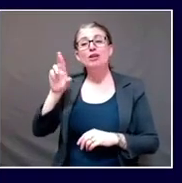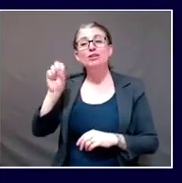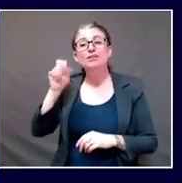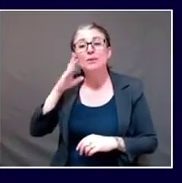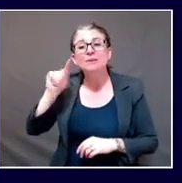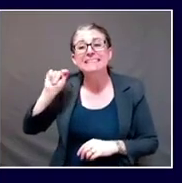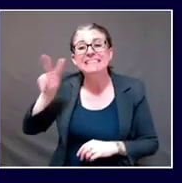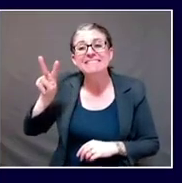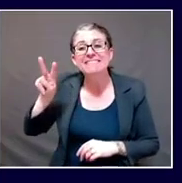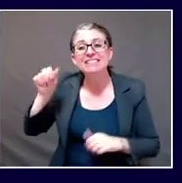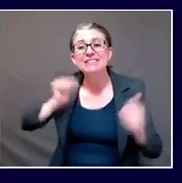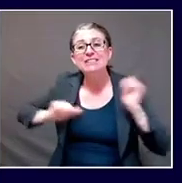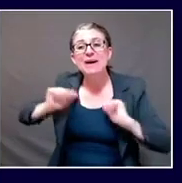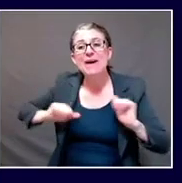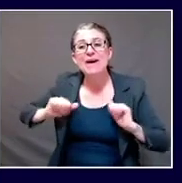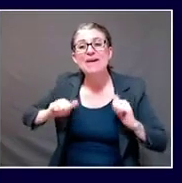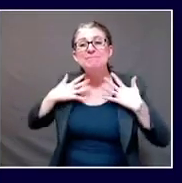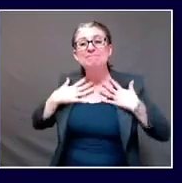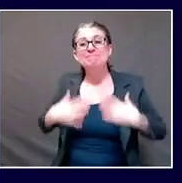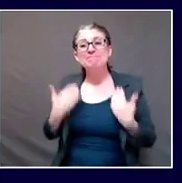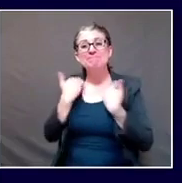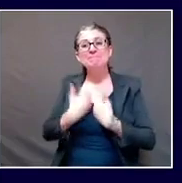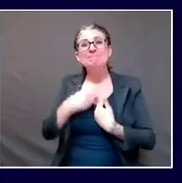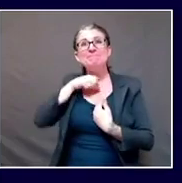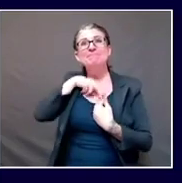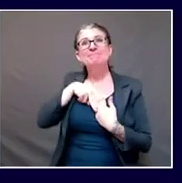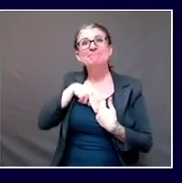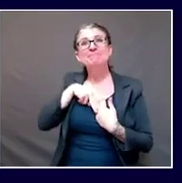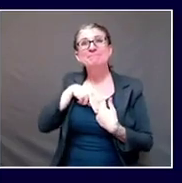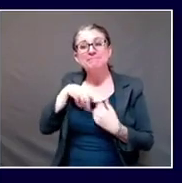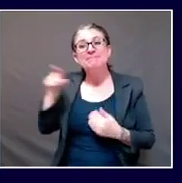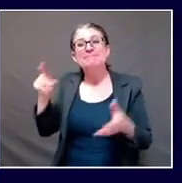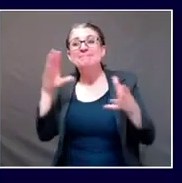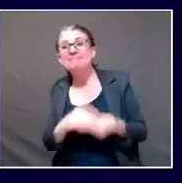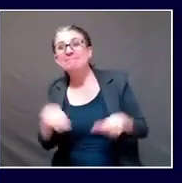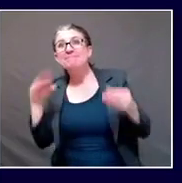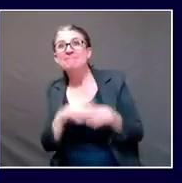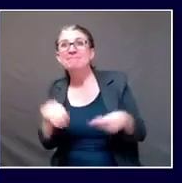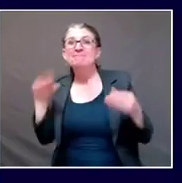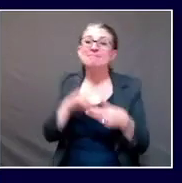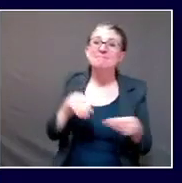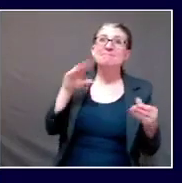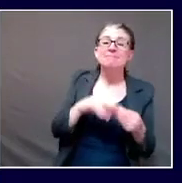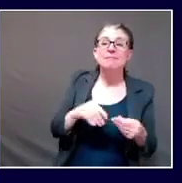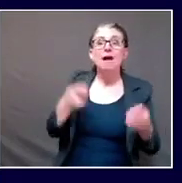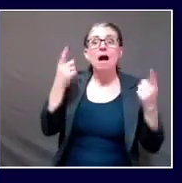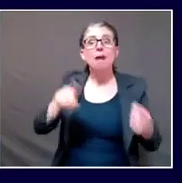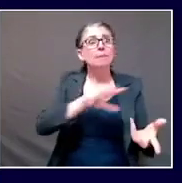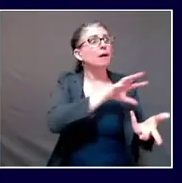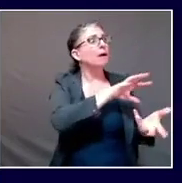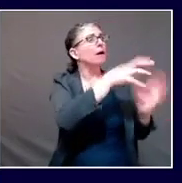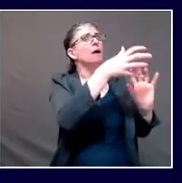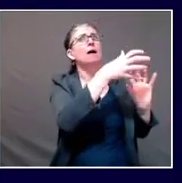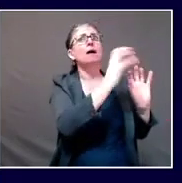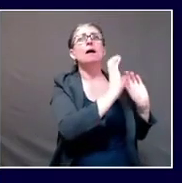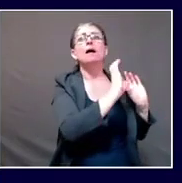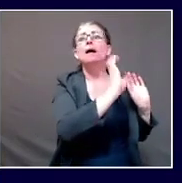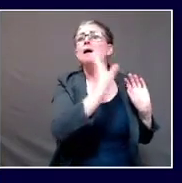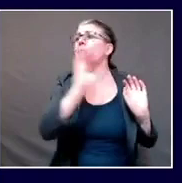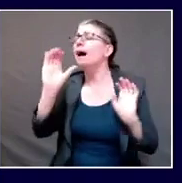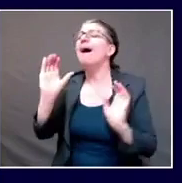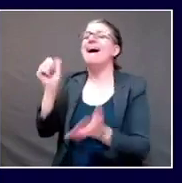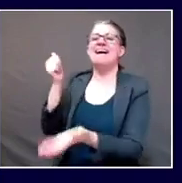IDEX, Flowfold, so many businesses and small groups across the state, across the state here,